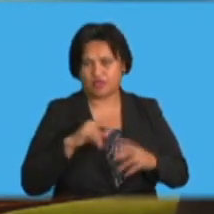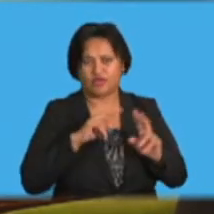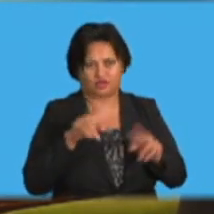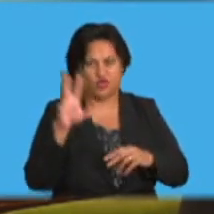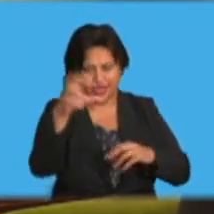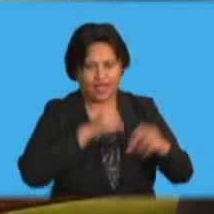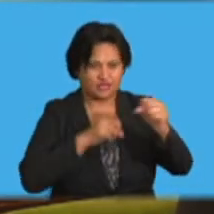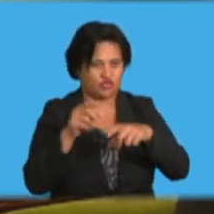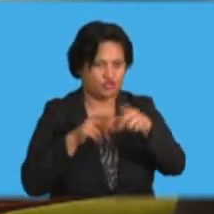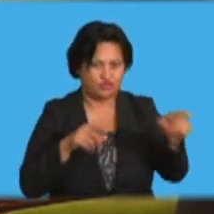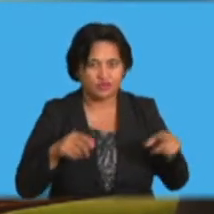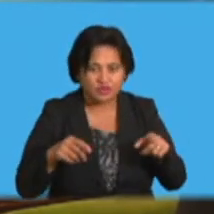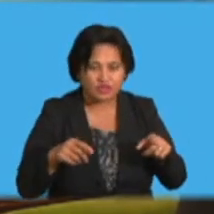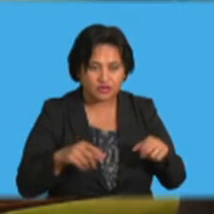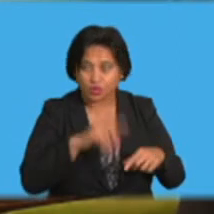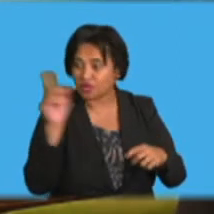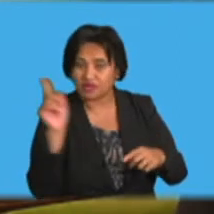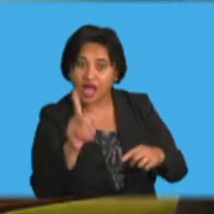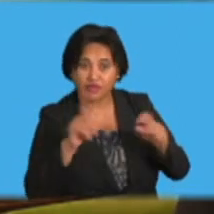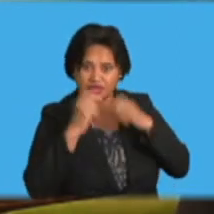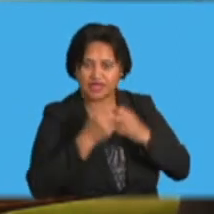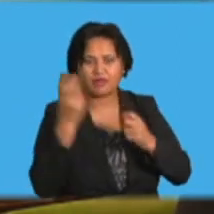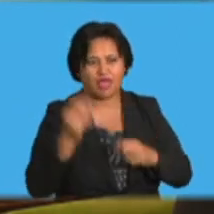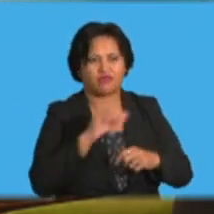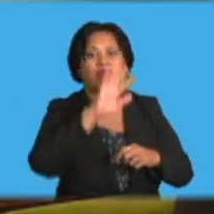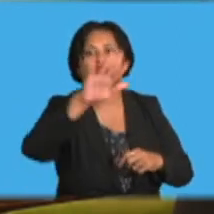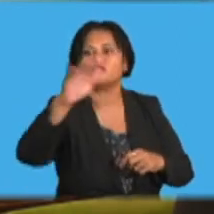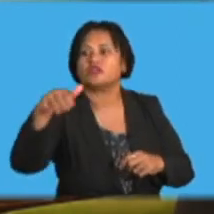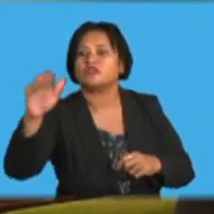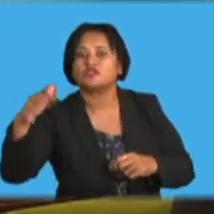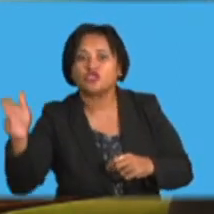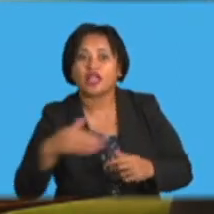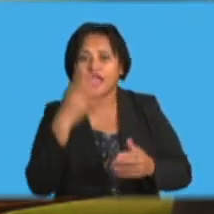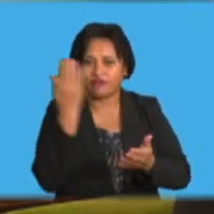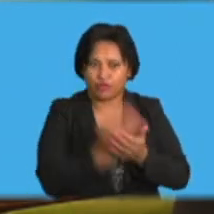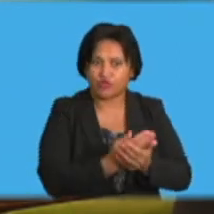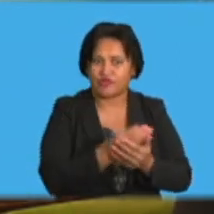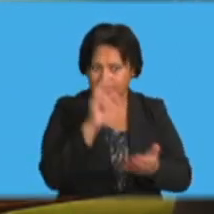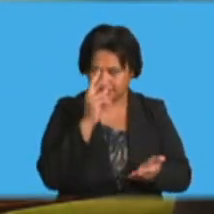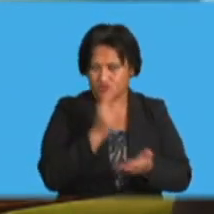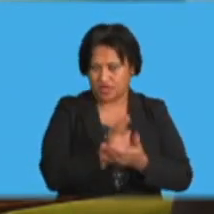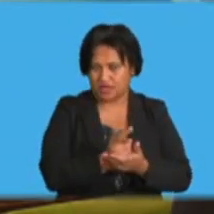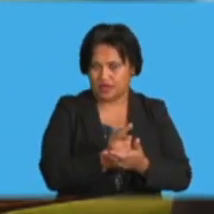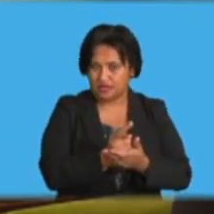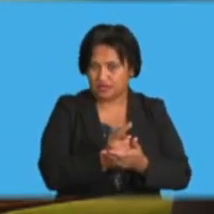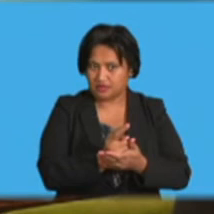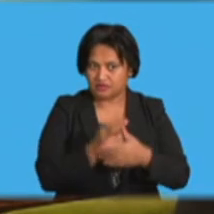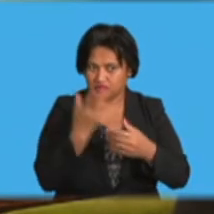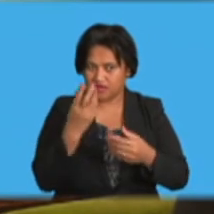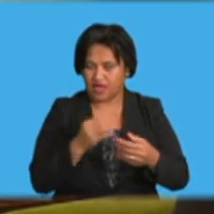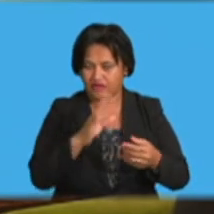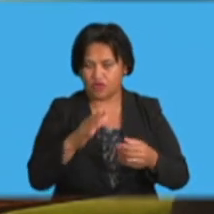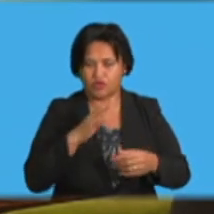heading the team and does the audits. They're out in the field to ensure that we go and do not only random checks, but also at the various